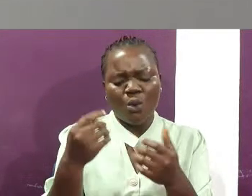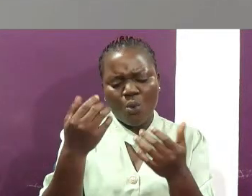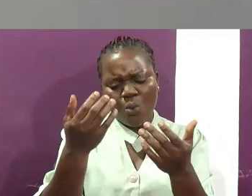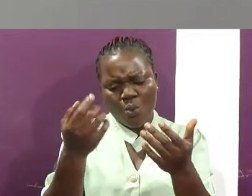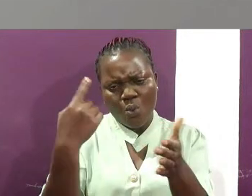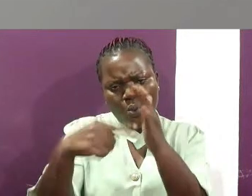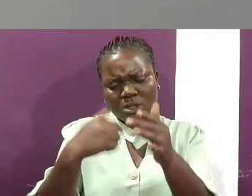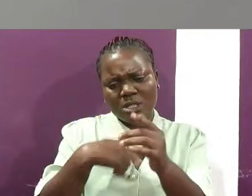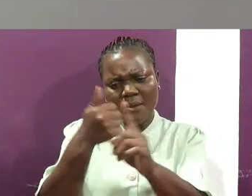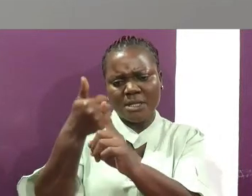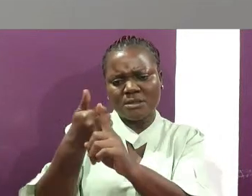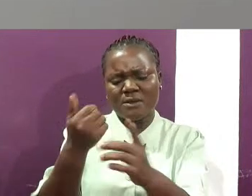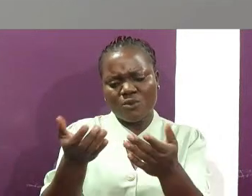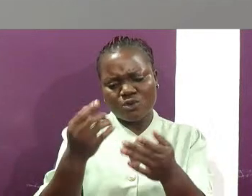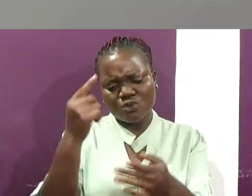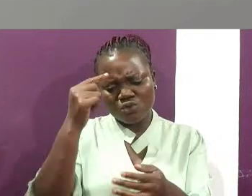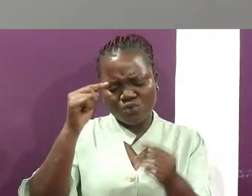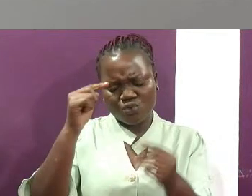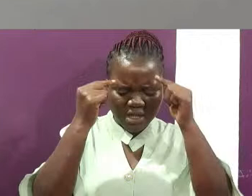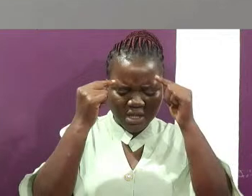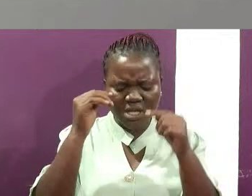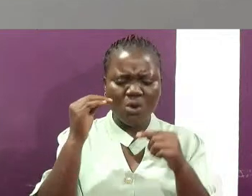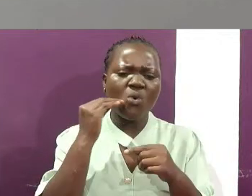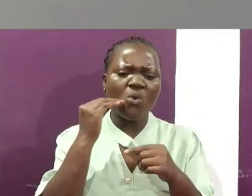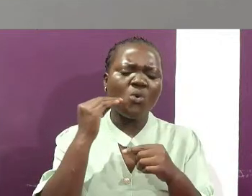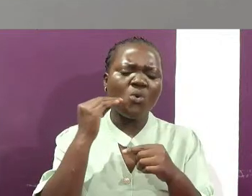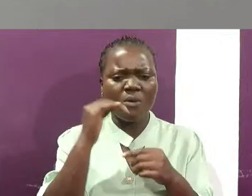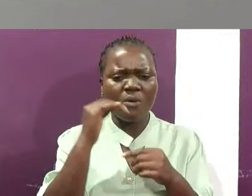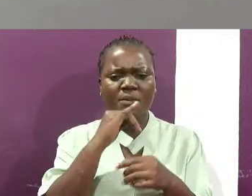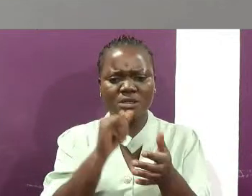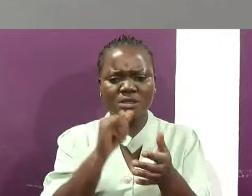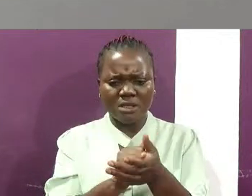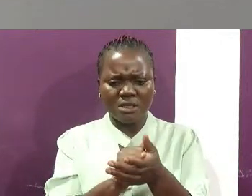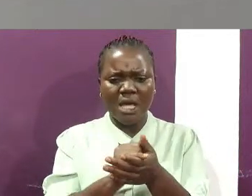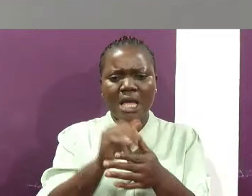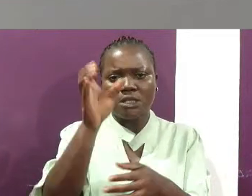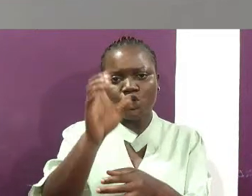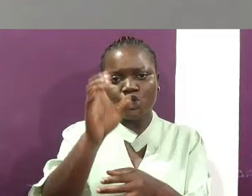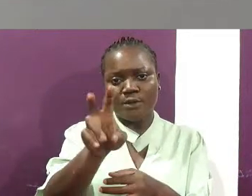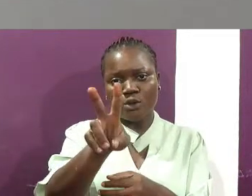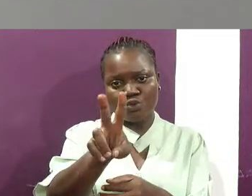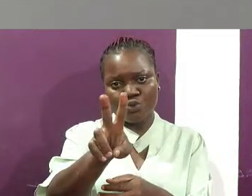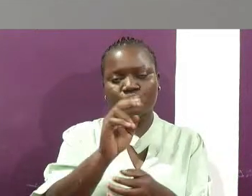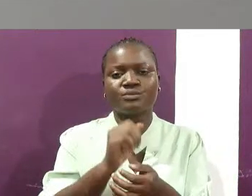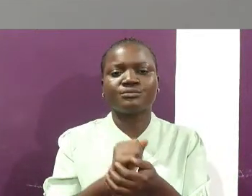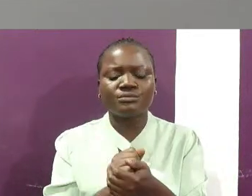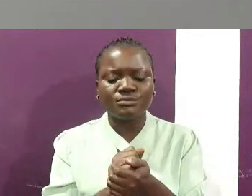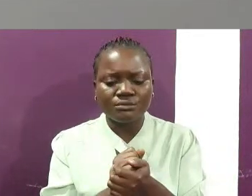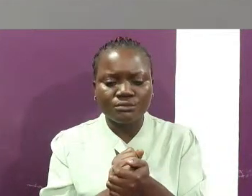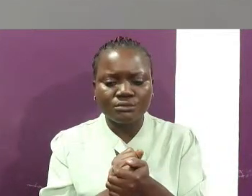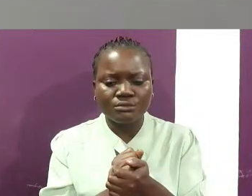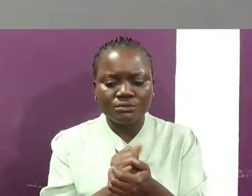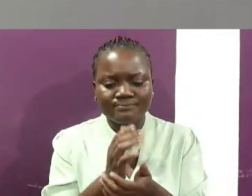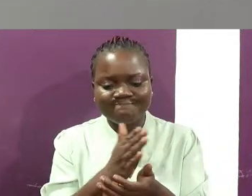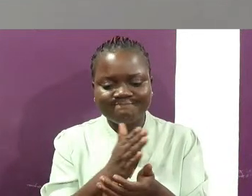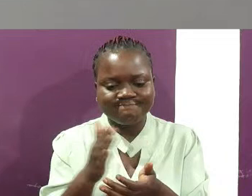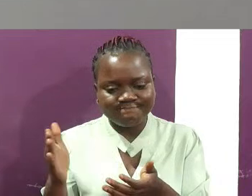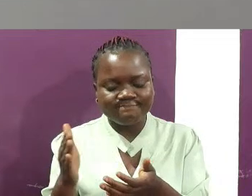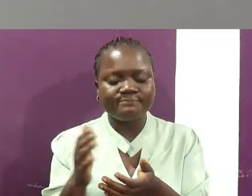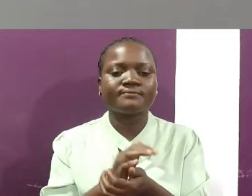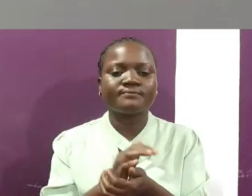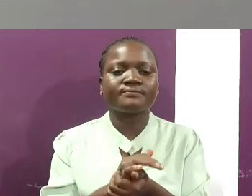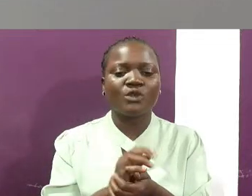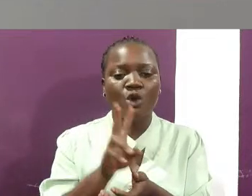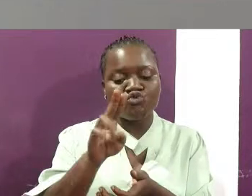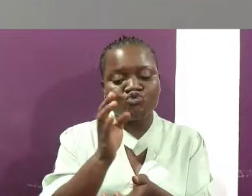enwumre eye de efri enchichemu emienu no ekro. "Indeed, I, Paul, say to you that if you become